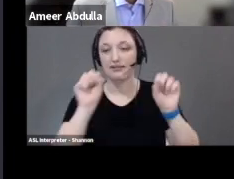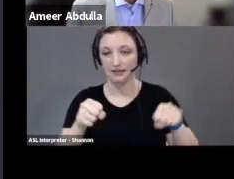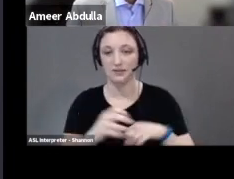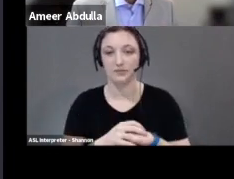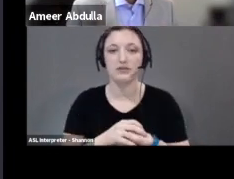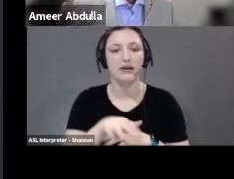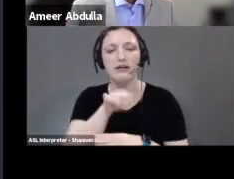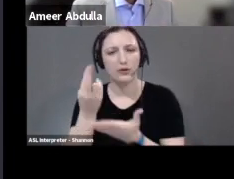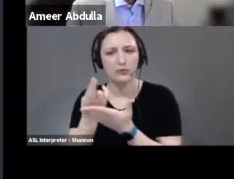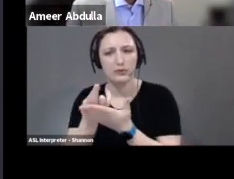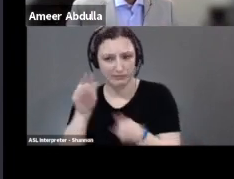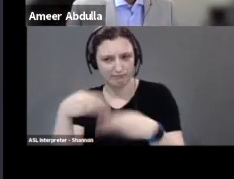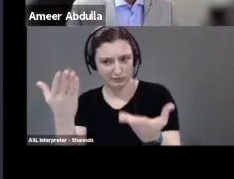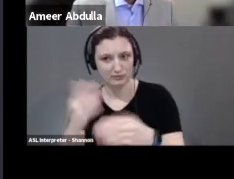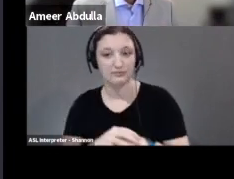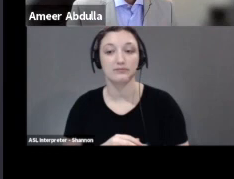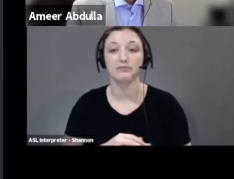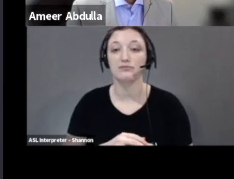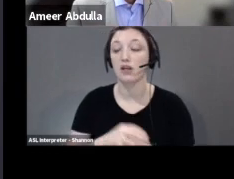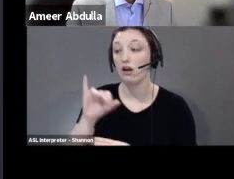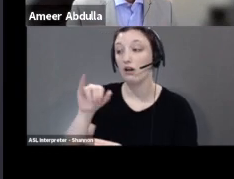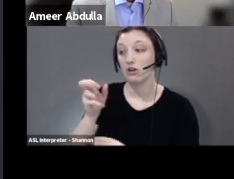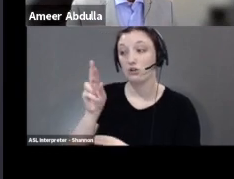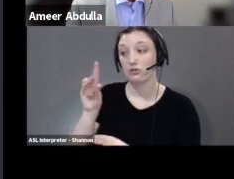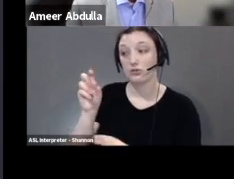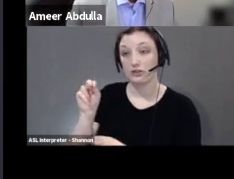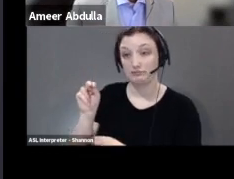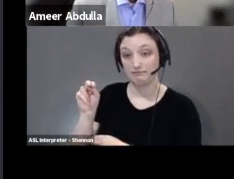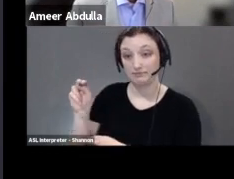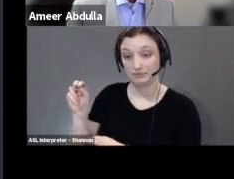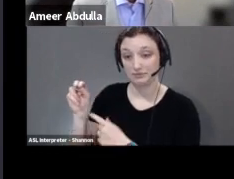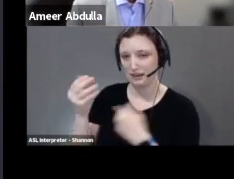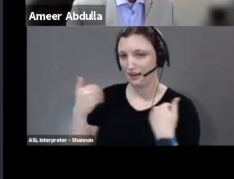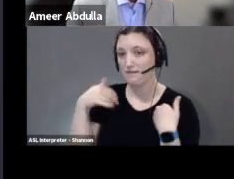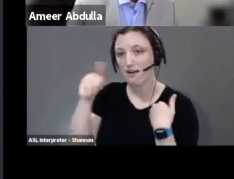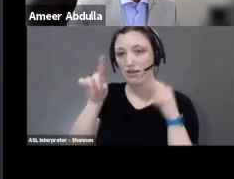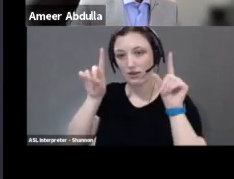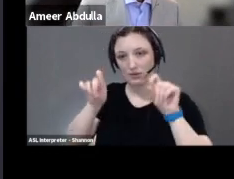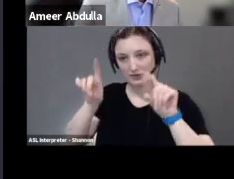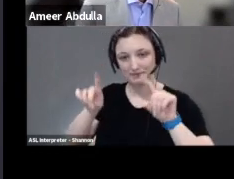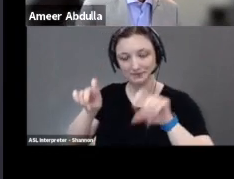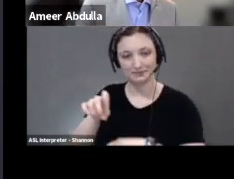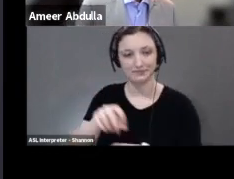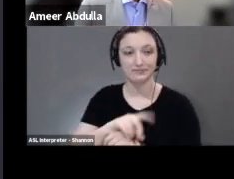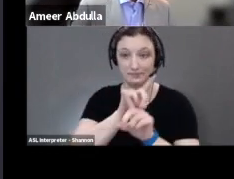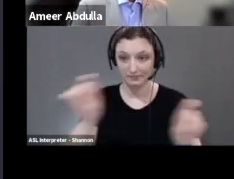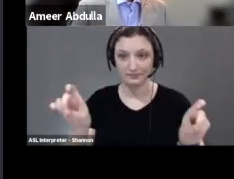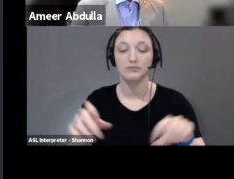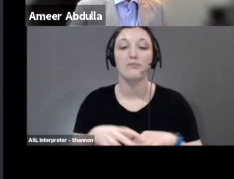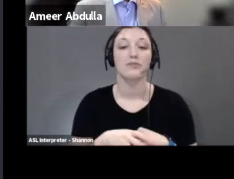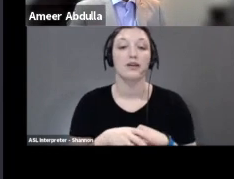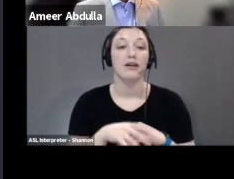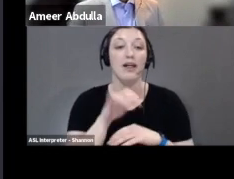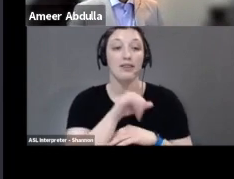resource for you. Now, Jordan, we've got another polling question. And the polling question